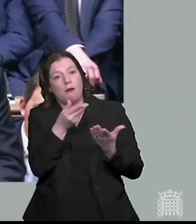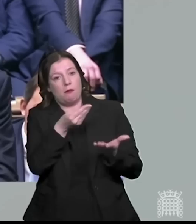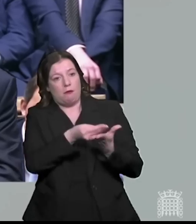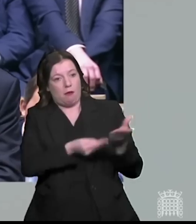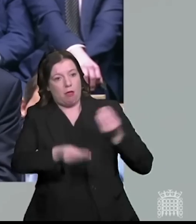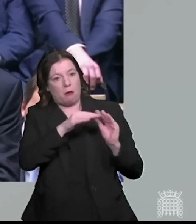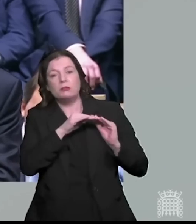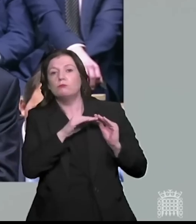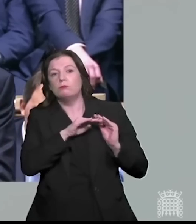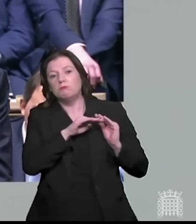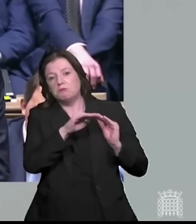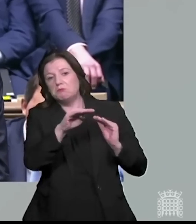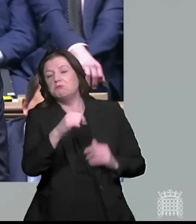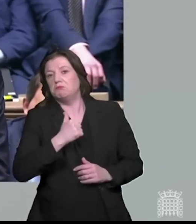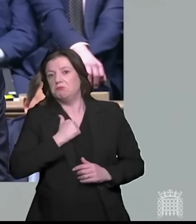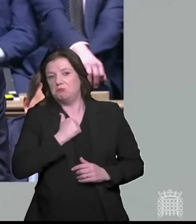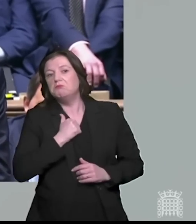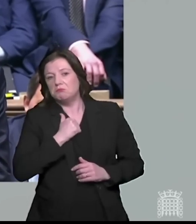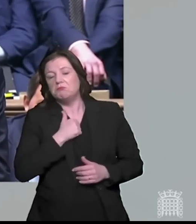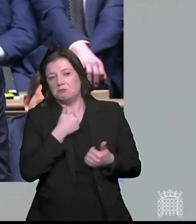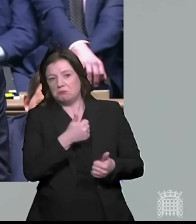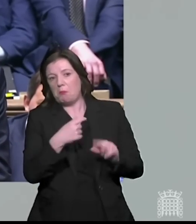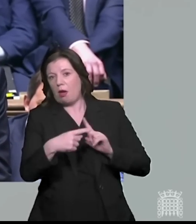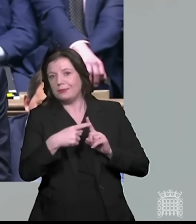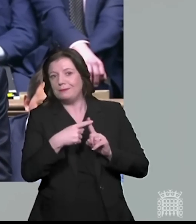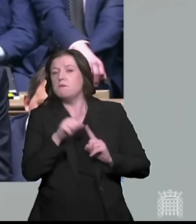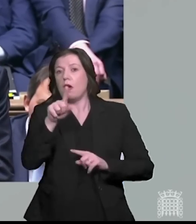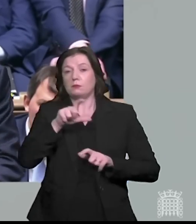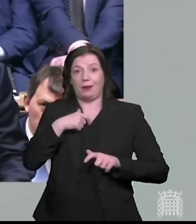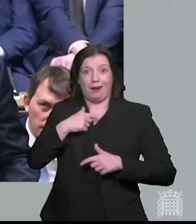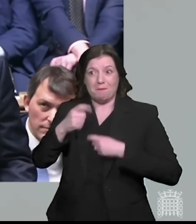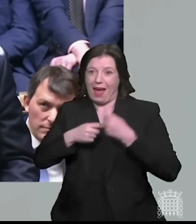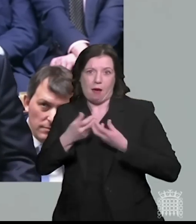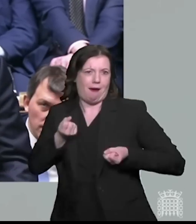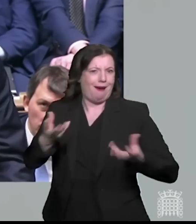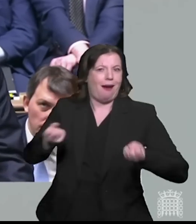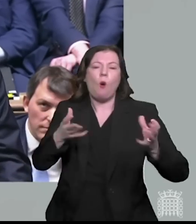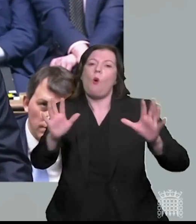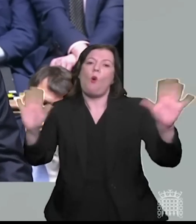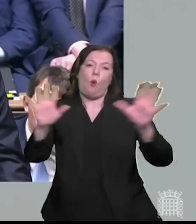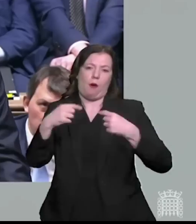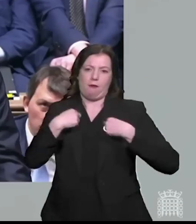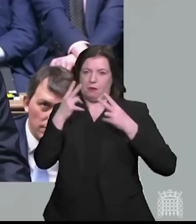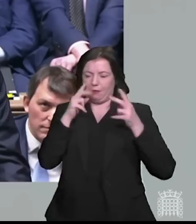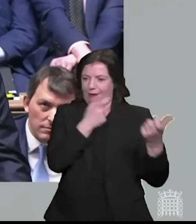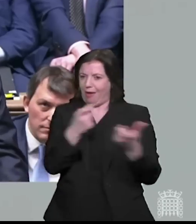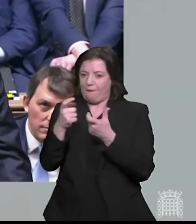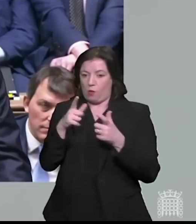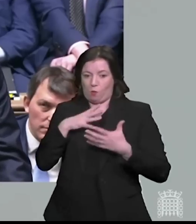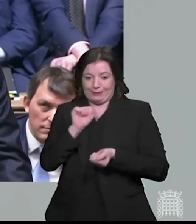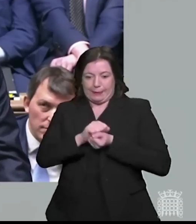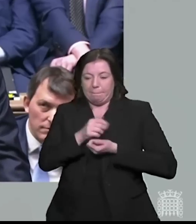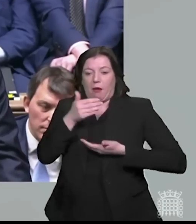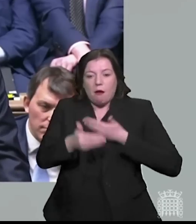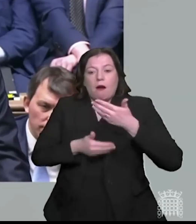track. Yeah. But we remain vigilant and will not hesitate to take whatever steps are necessary